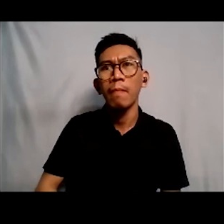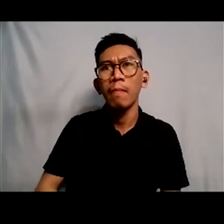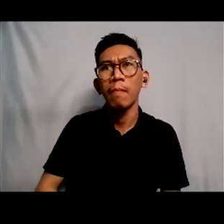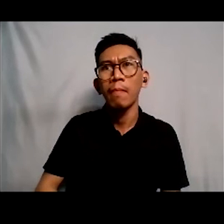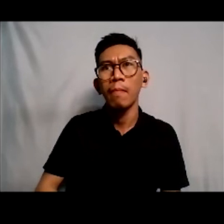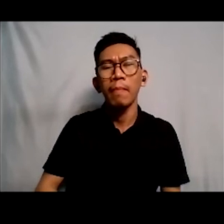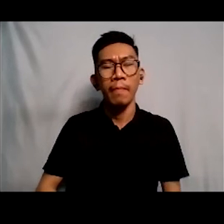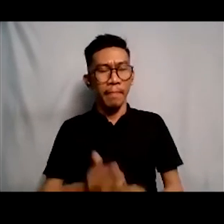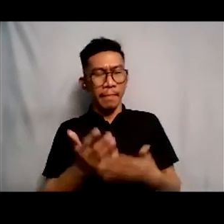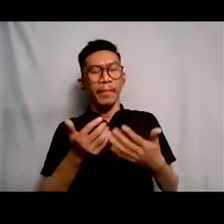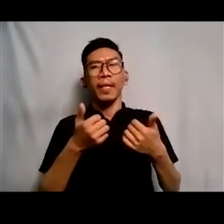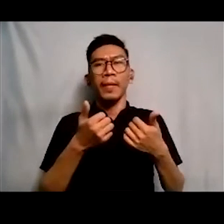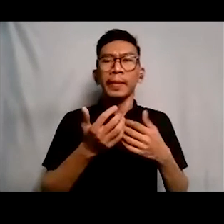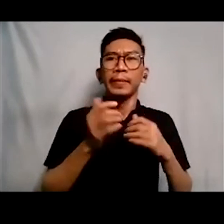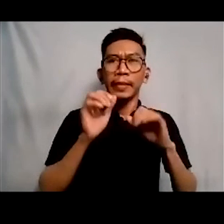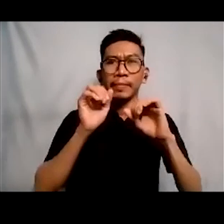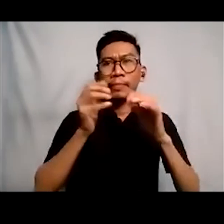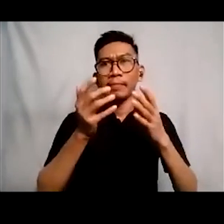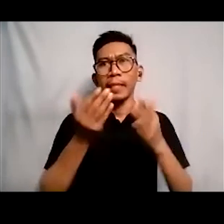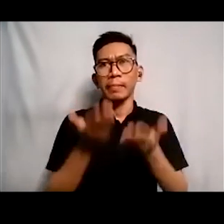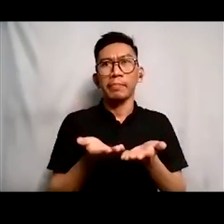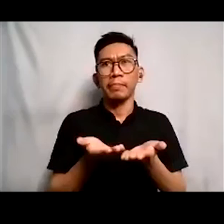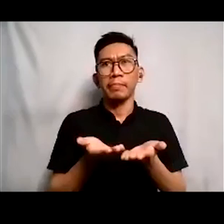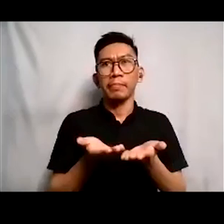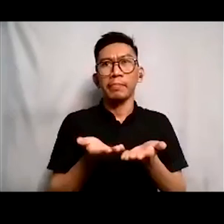Okay, can we change it to,